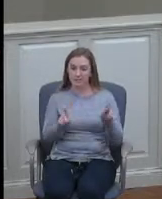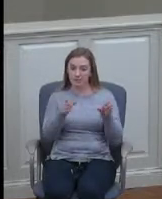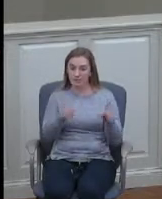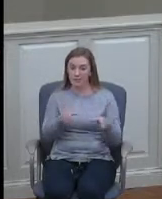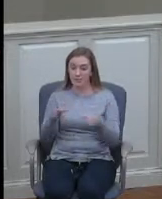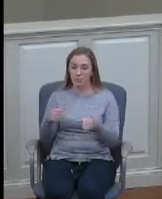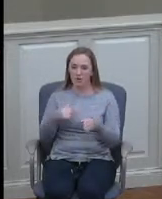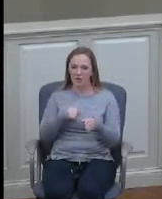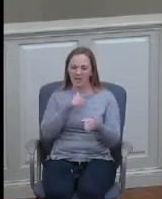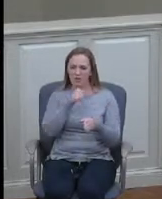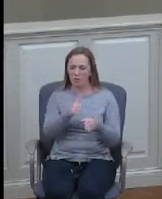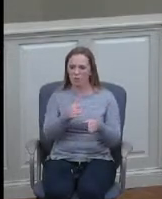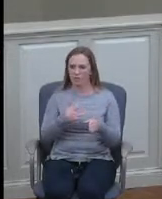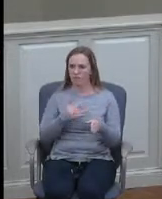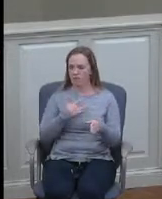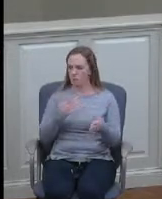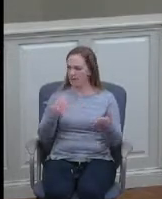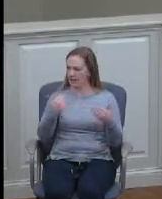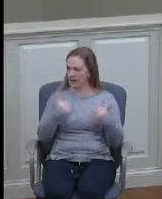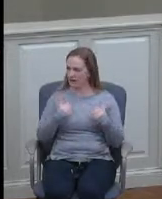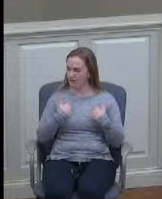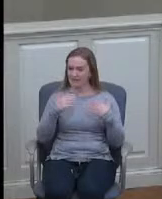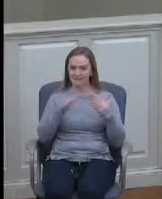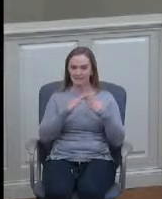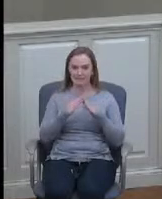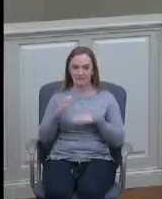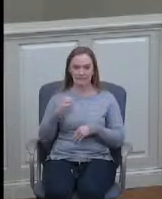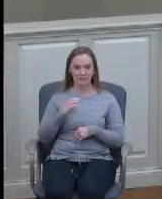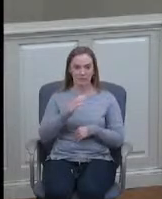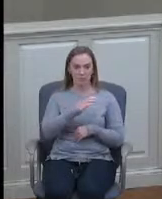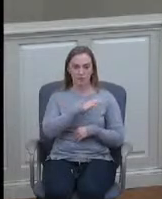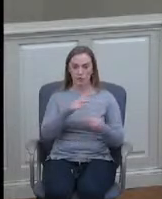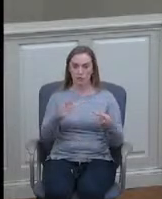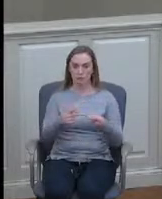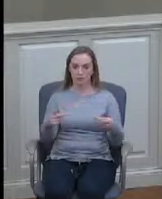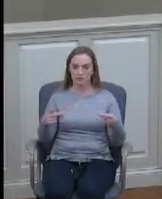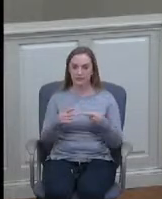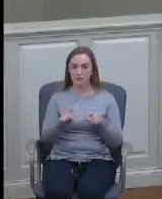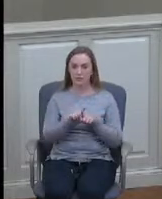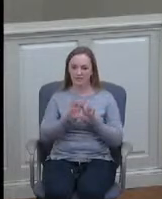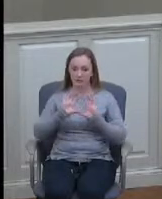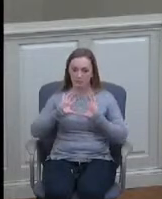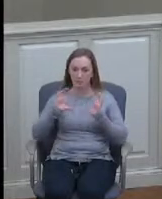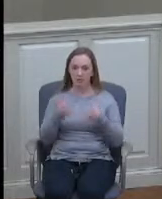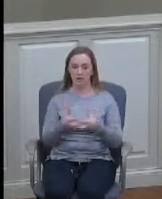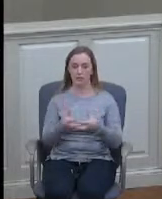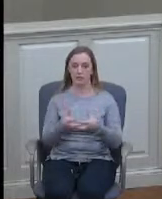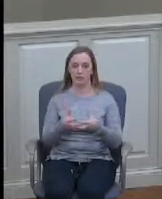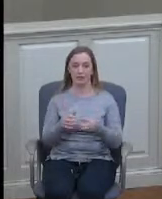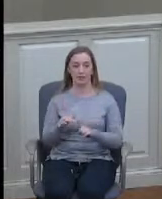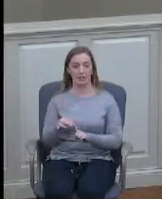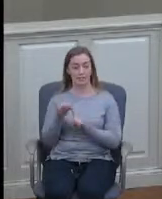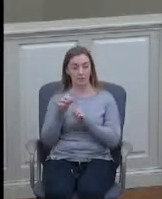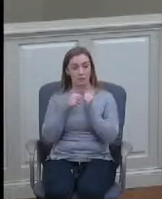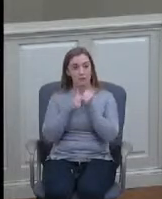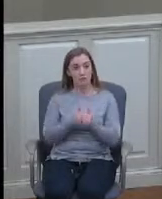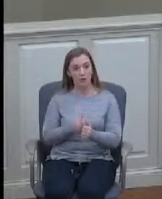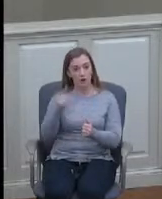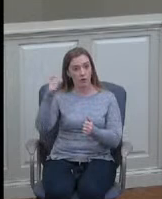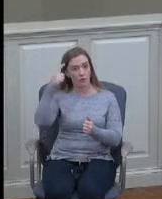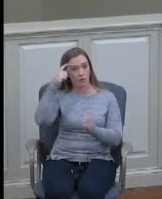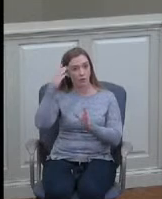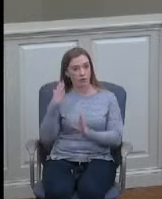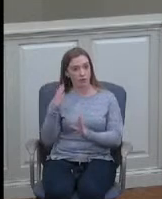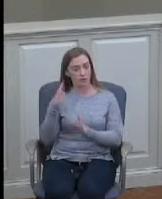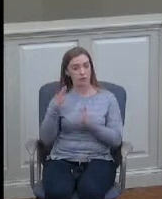I don't really feel like we have a city commission, a position as a body, except follow the governor's and the